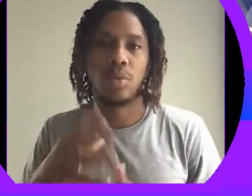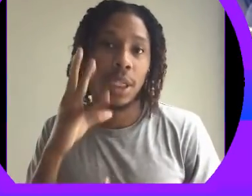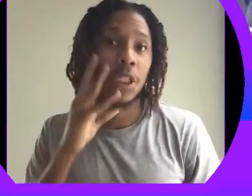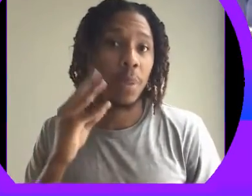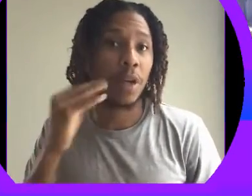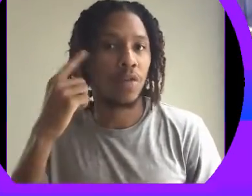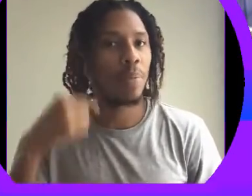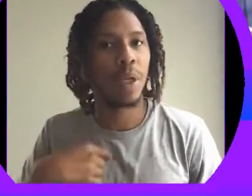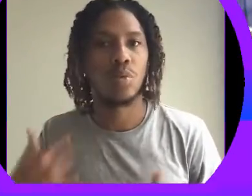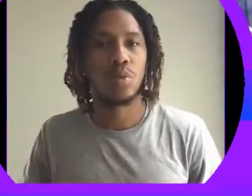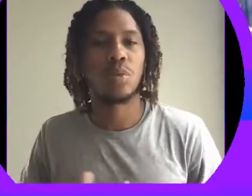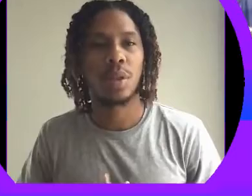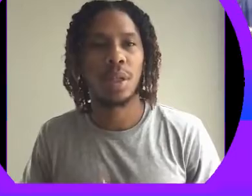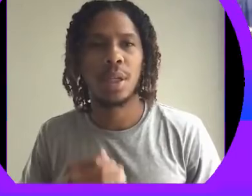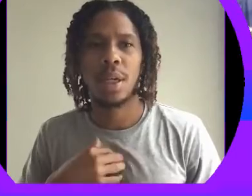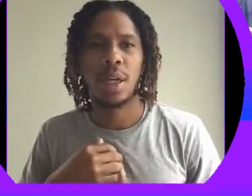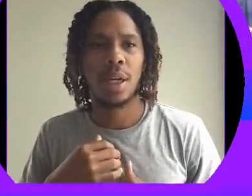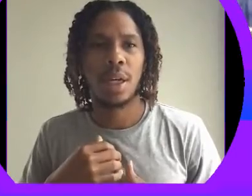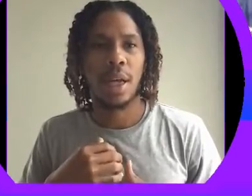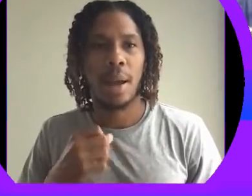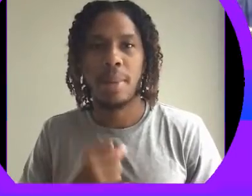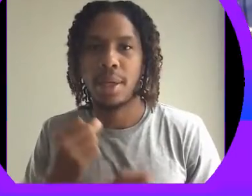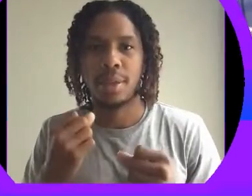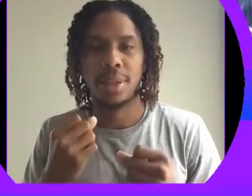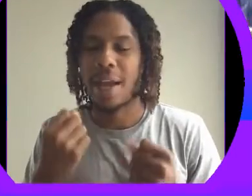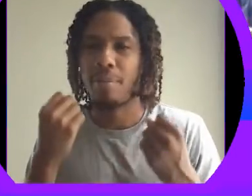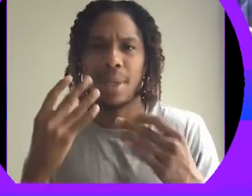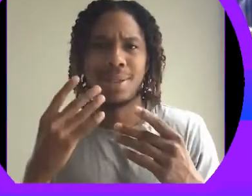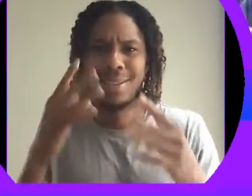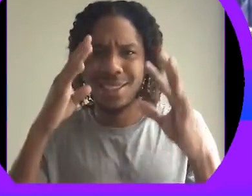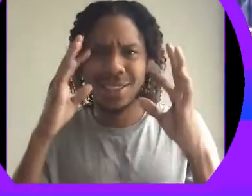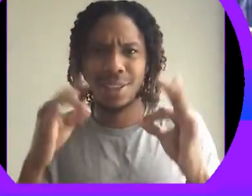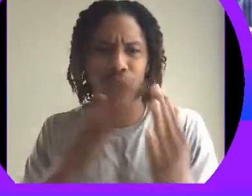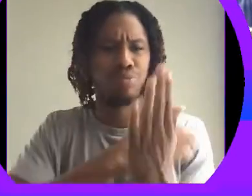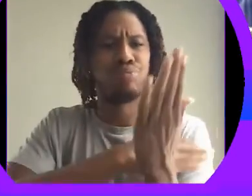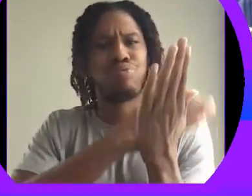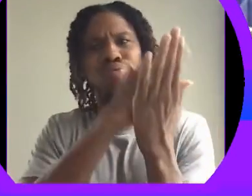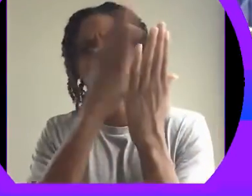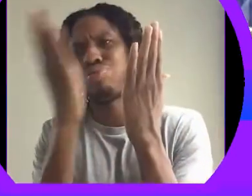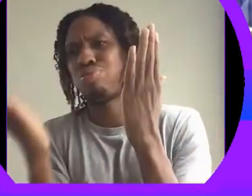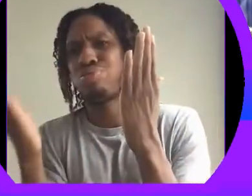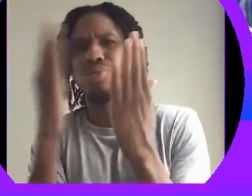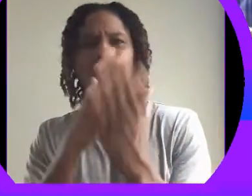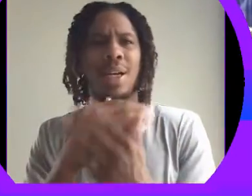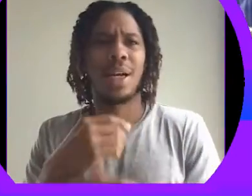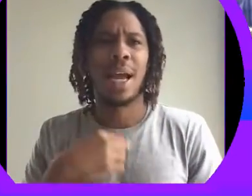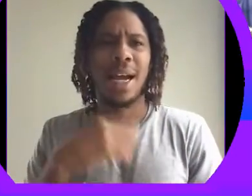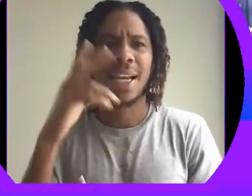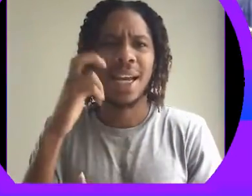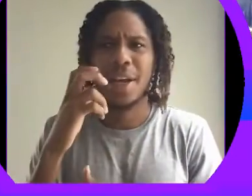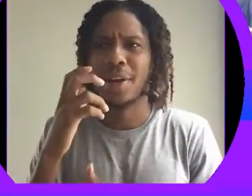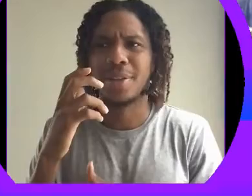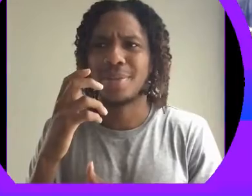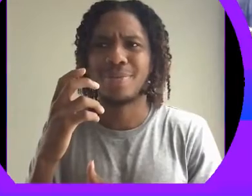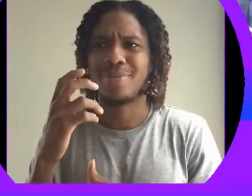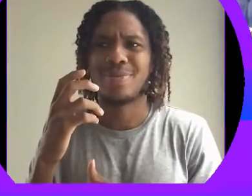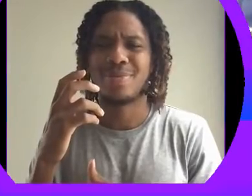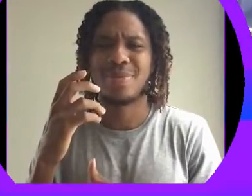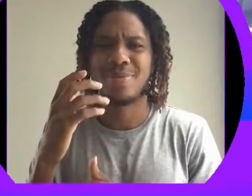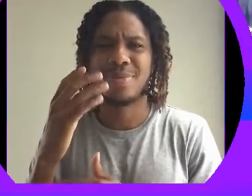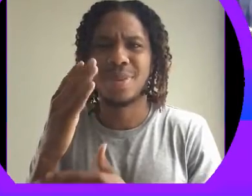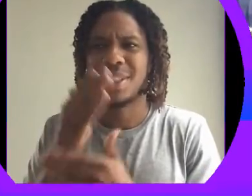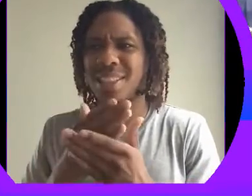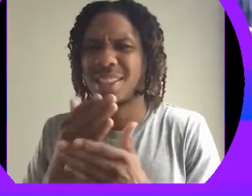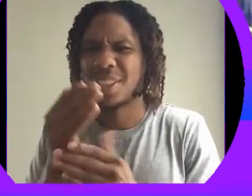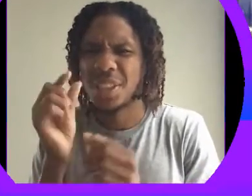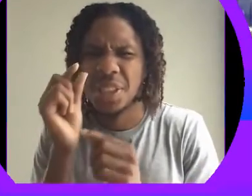experience. And I've met so many musicians on the spectrum that just can hear little intricacies, myself included. A